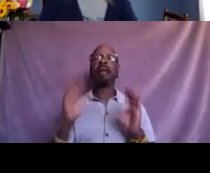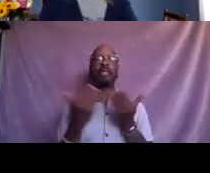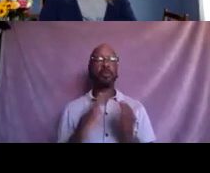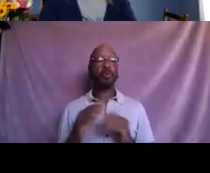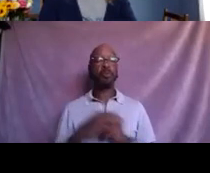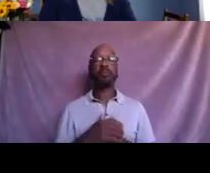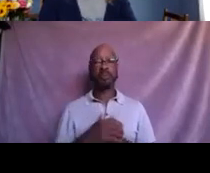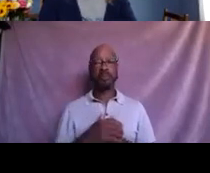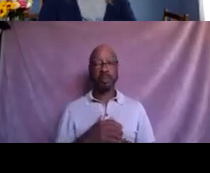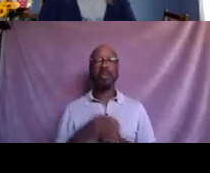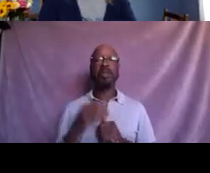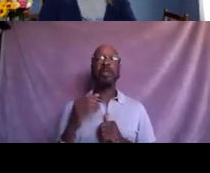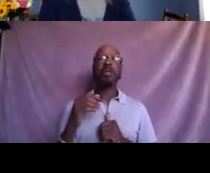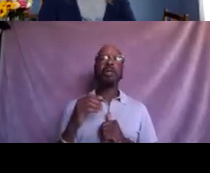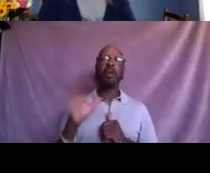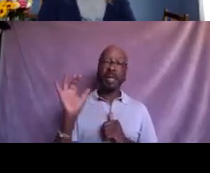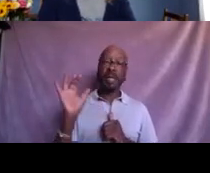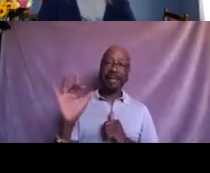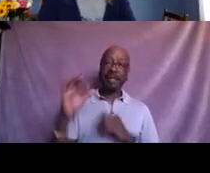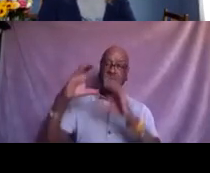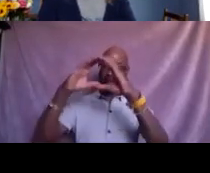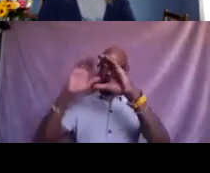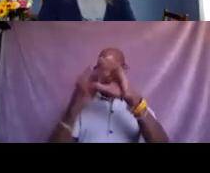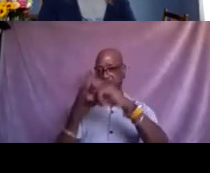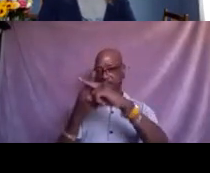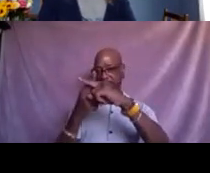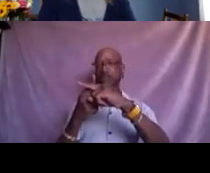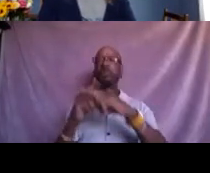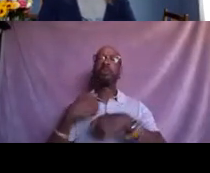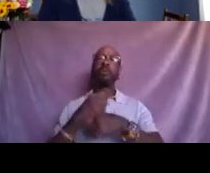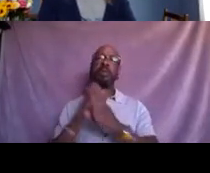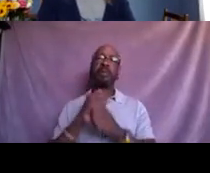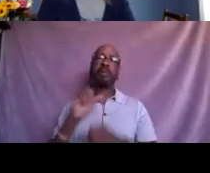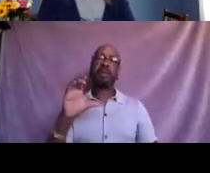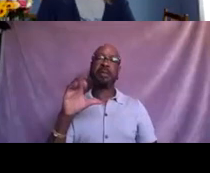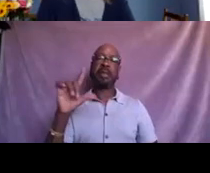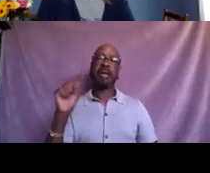classroom.google.com, and we just clicked on the plus button to create a class.